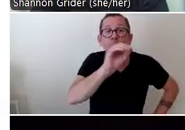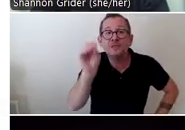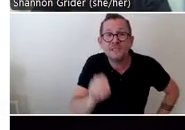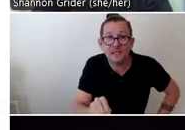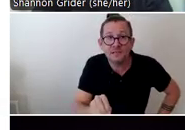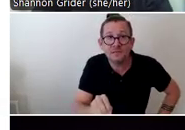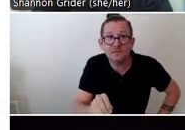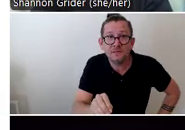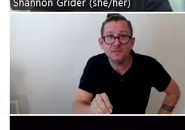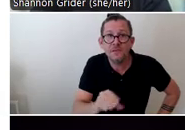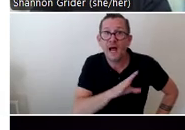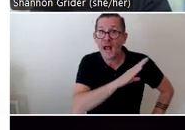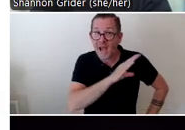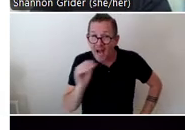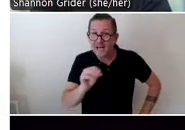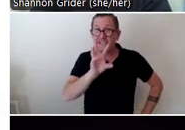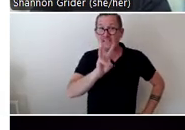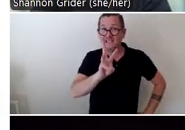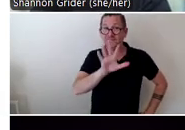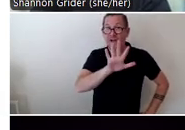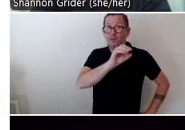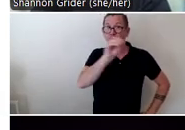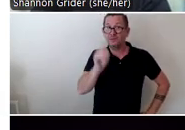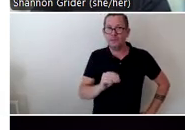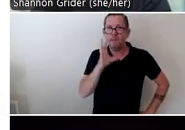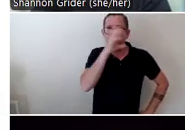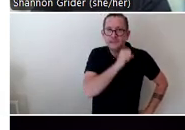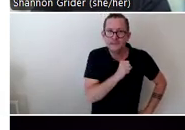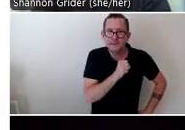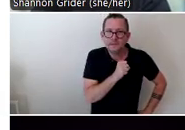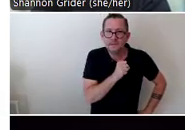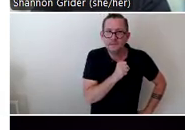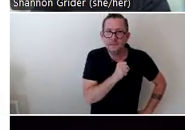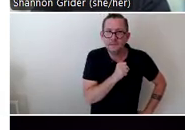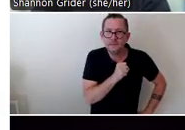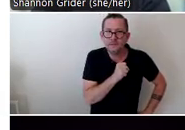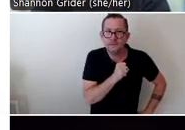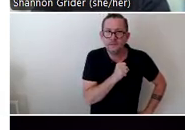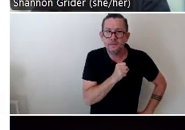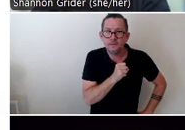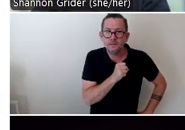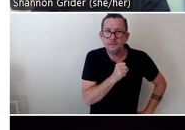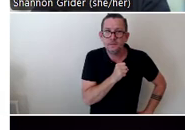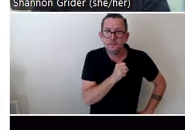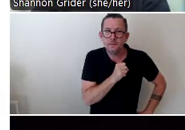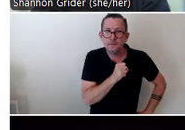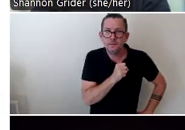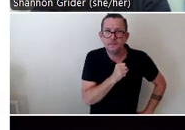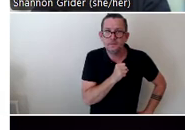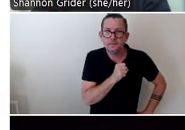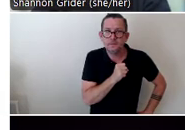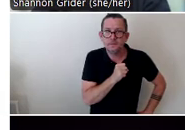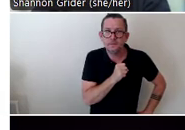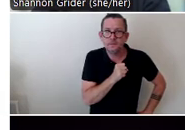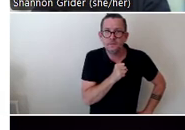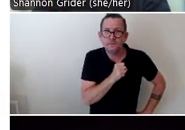the deaf or hard of hearing person who is lip reading really only reads 35% of the communication. That